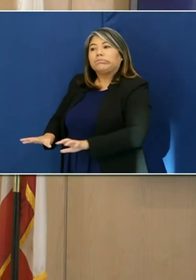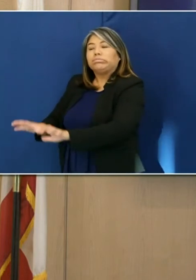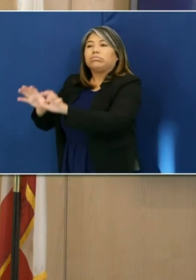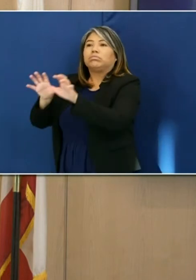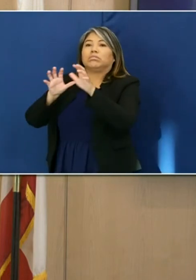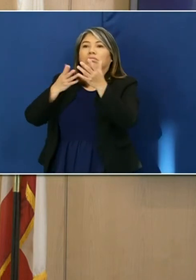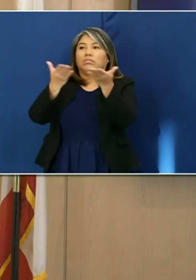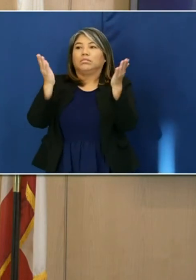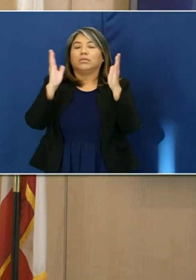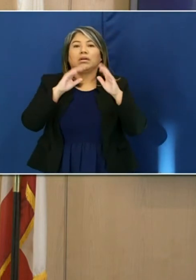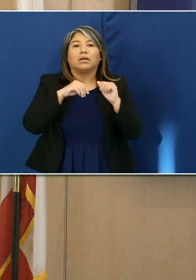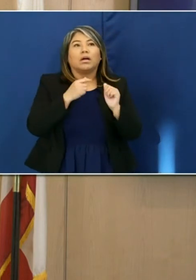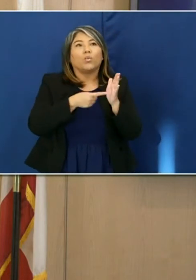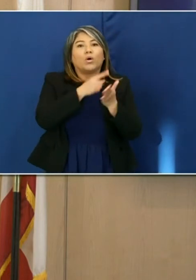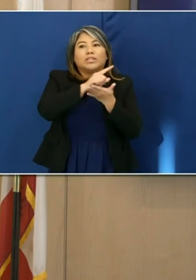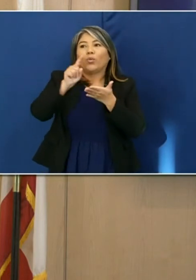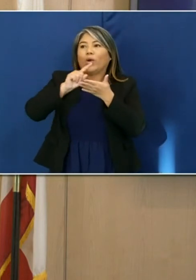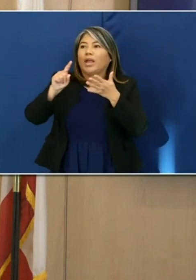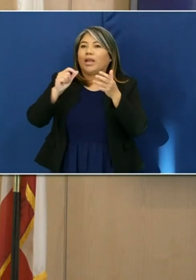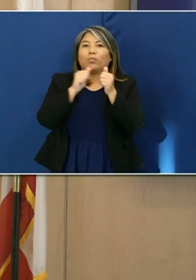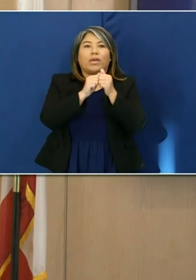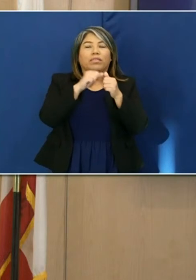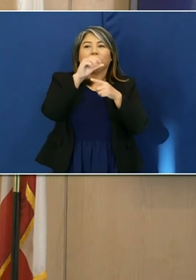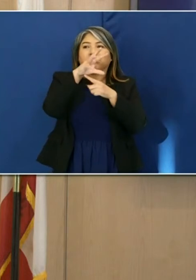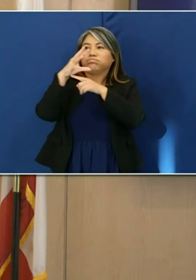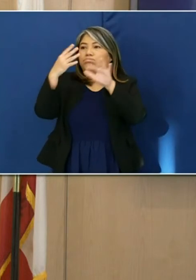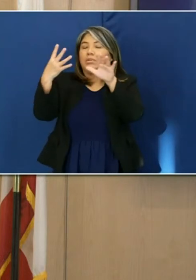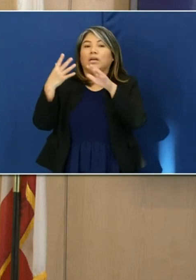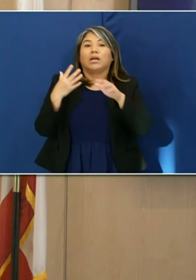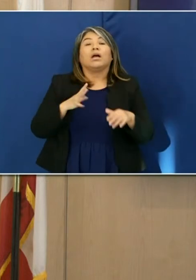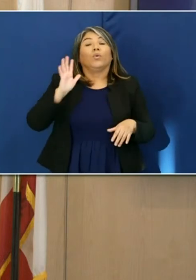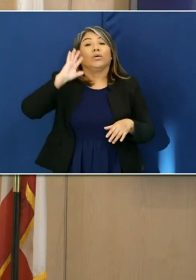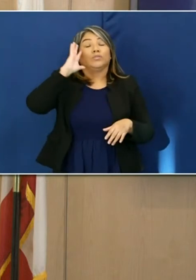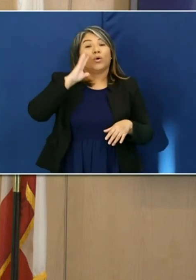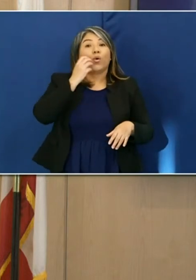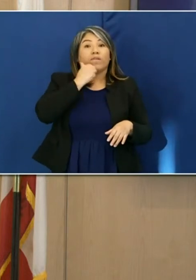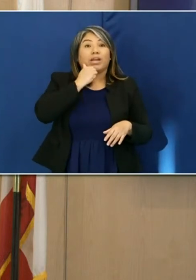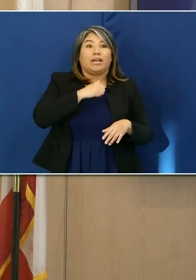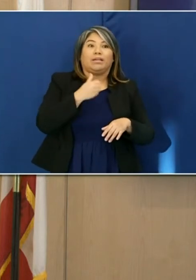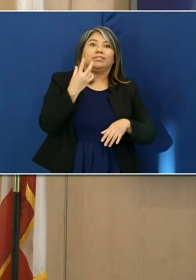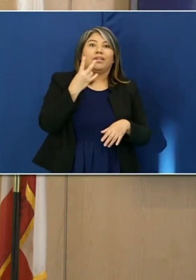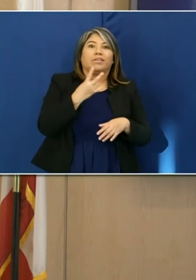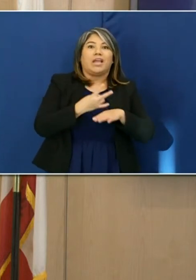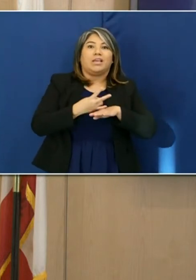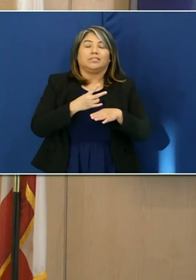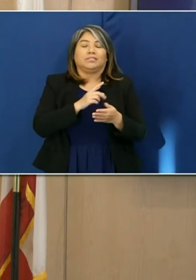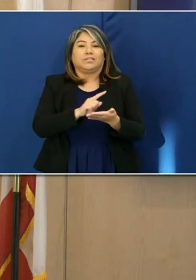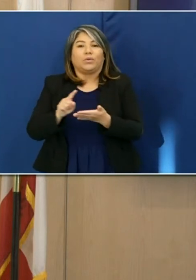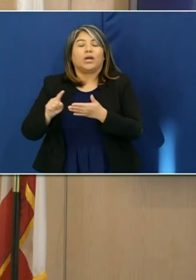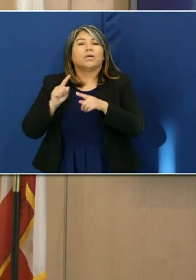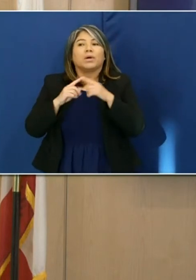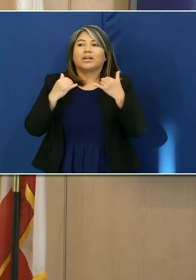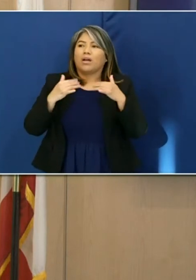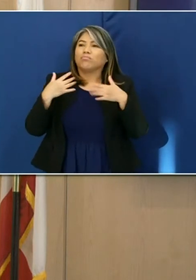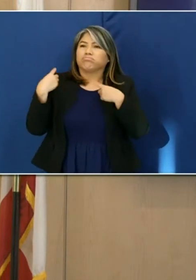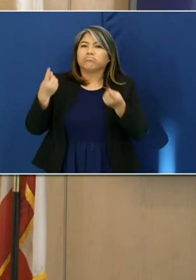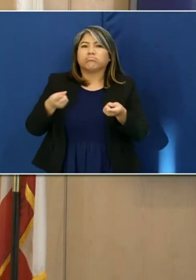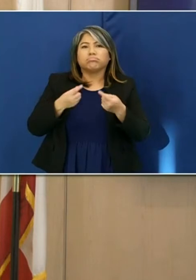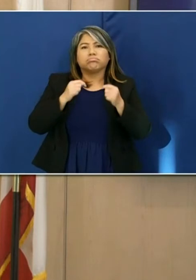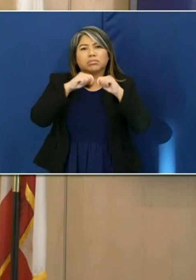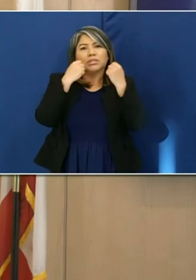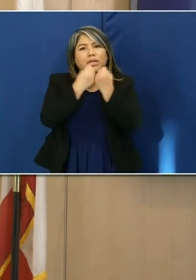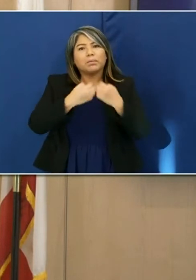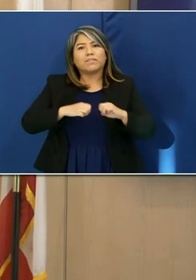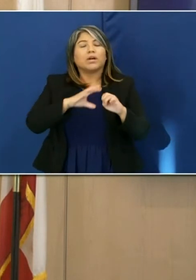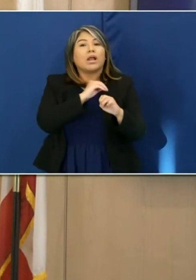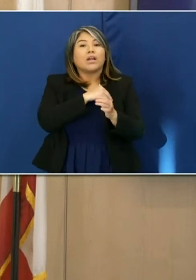productions once a week now. When we started off, it was 7 days a week. But it's been a real team effort. And our medical team has